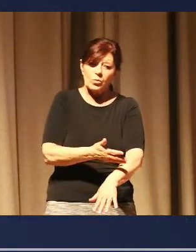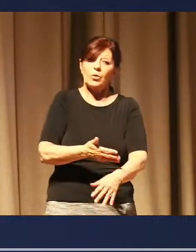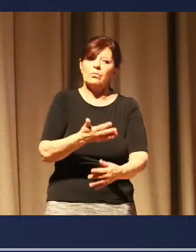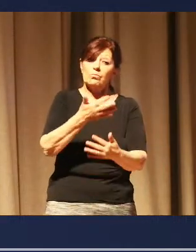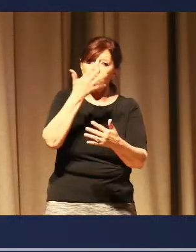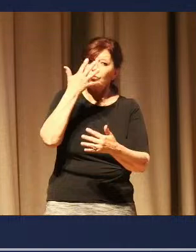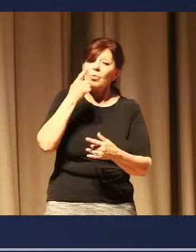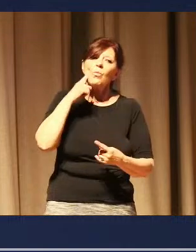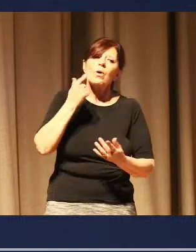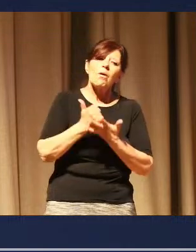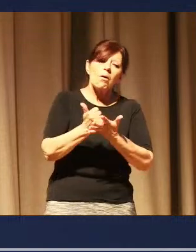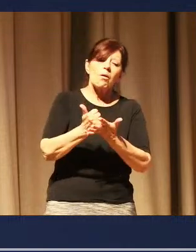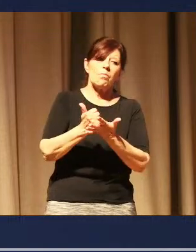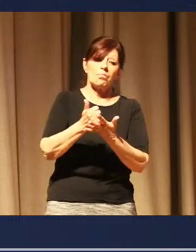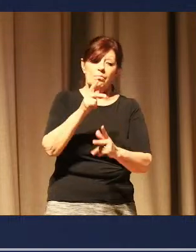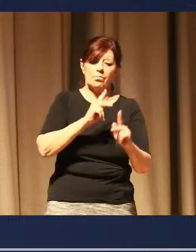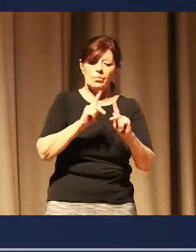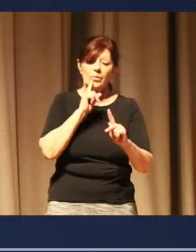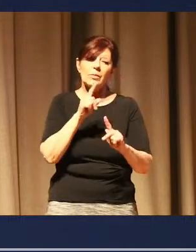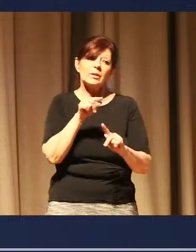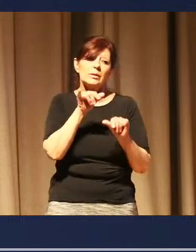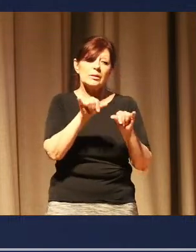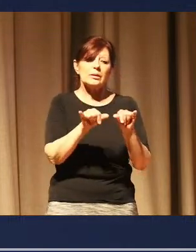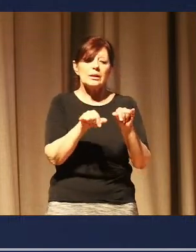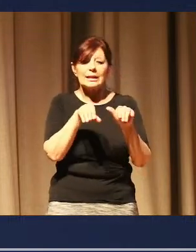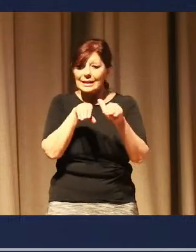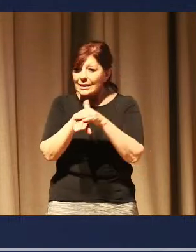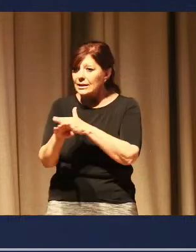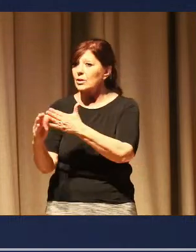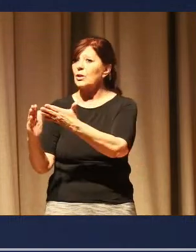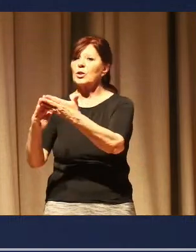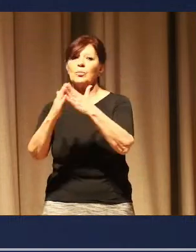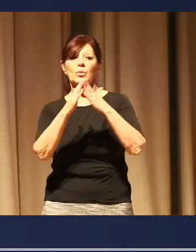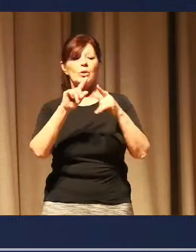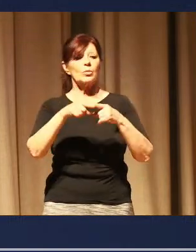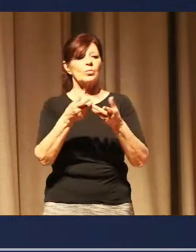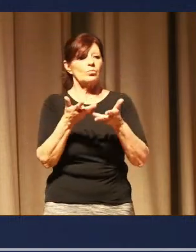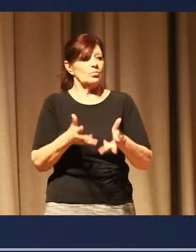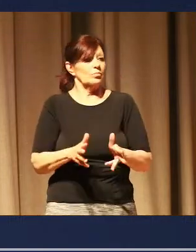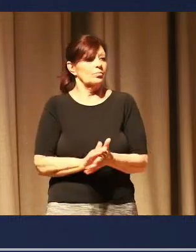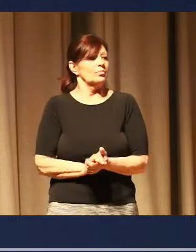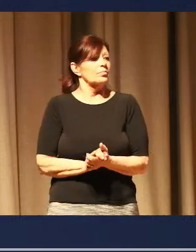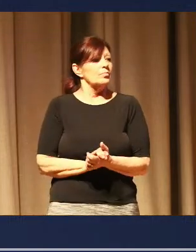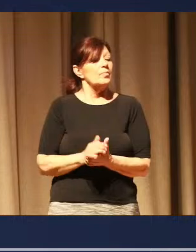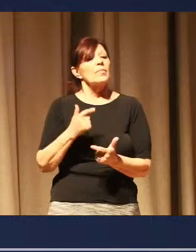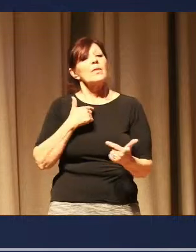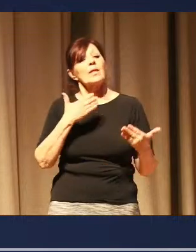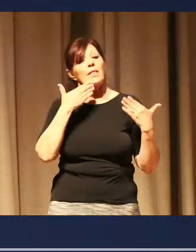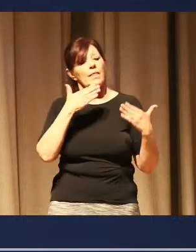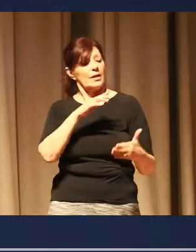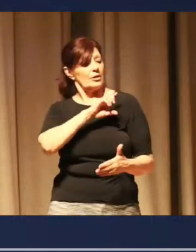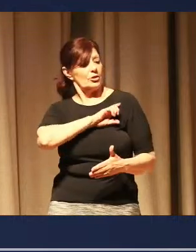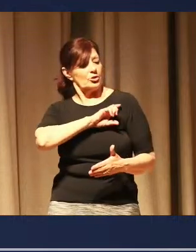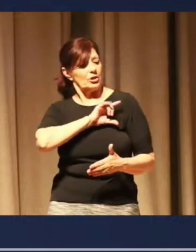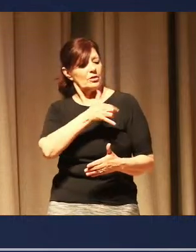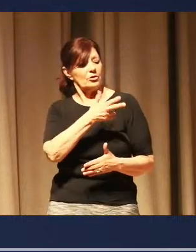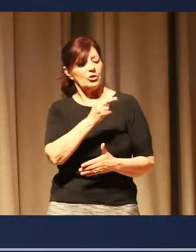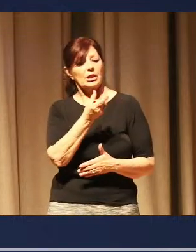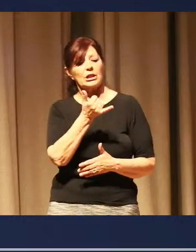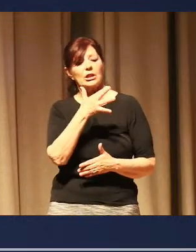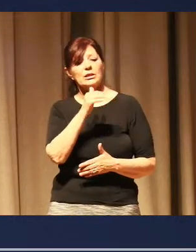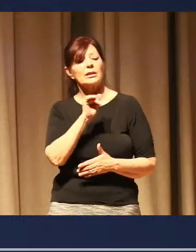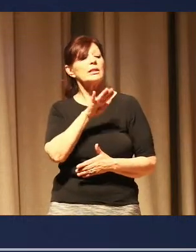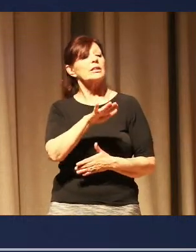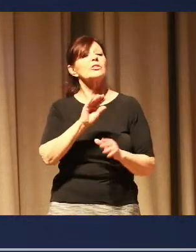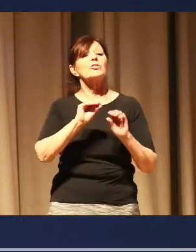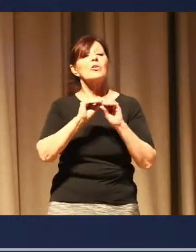facilities will help inmates and detainees re-enter the community upon release. I thank Sheriff John Garcia, his Sheriff's